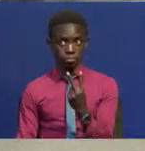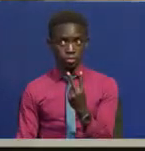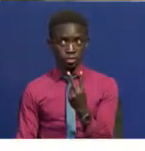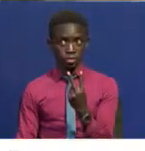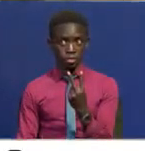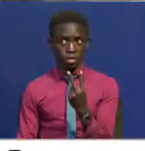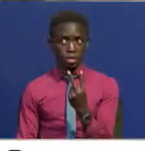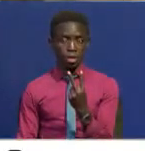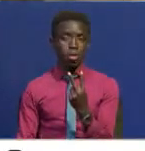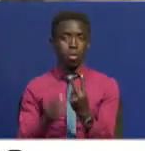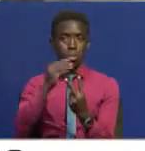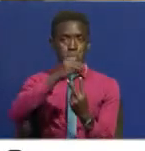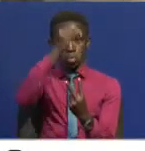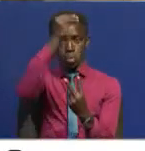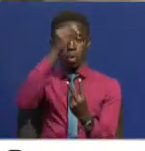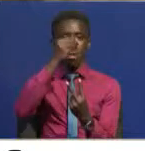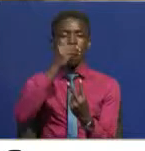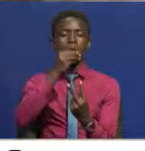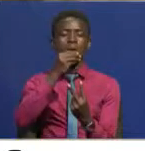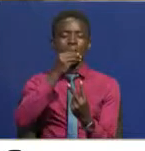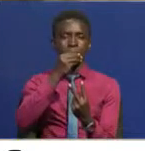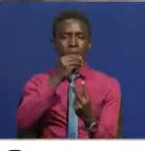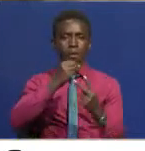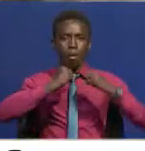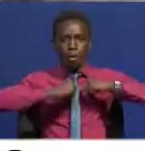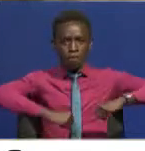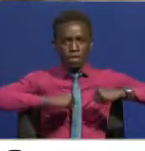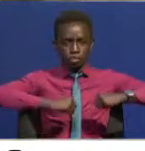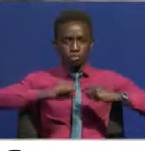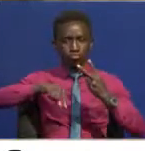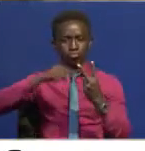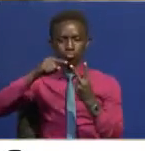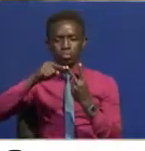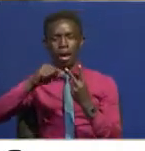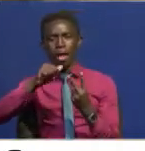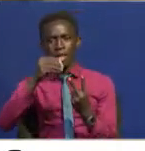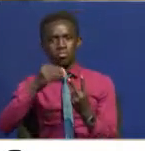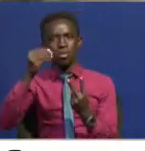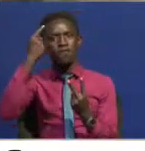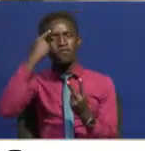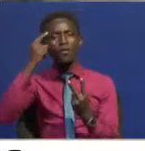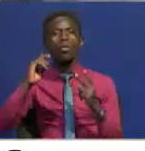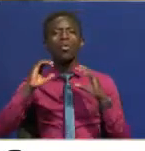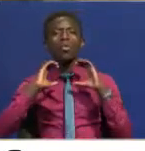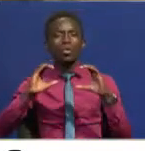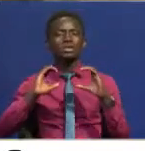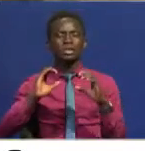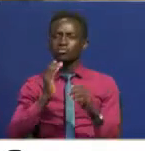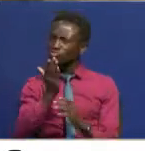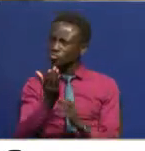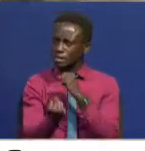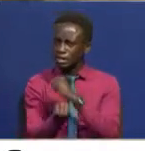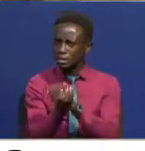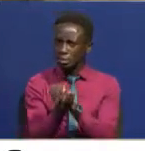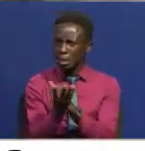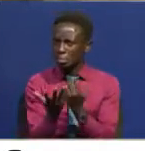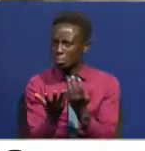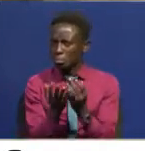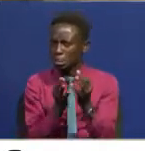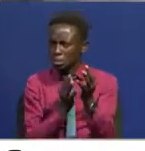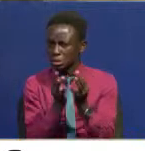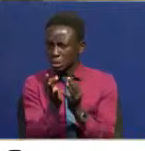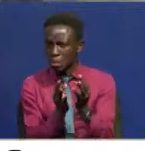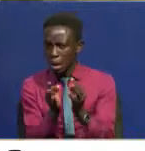match official, and then as a referee, then this of coach. Just give us a background that the build-up